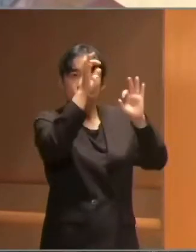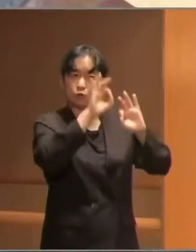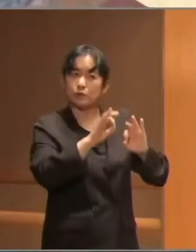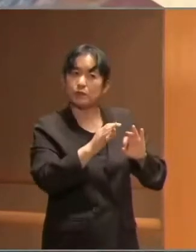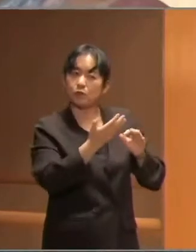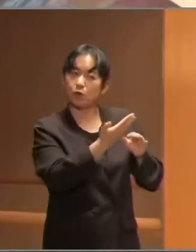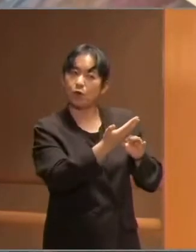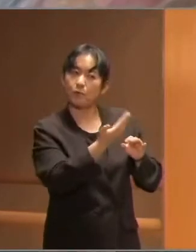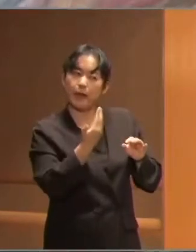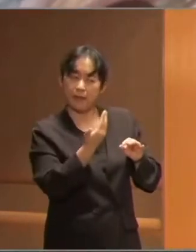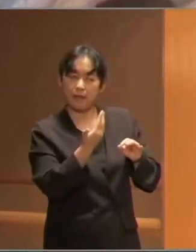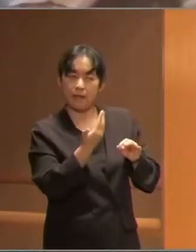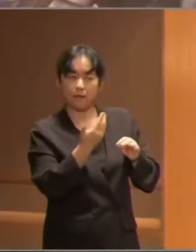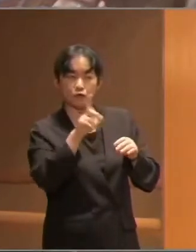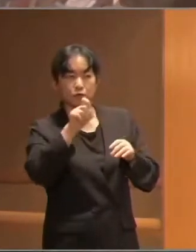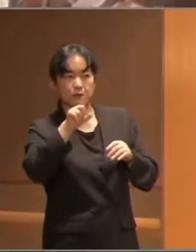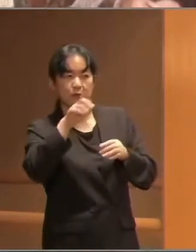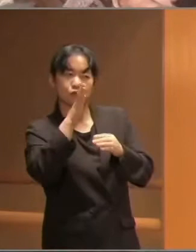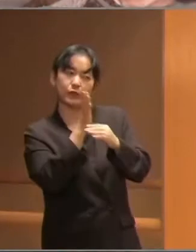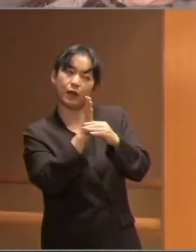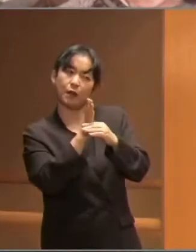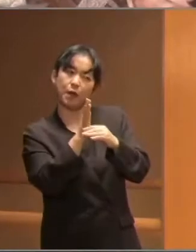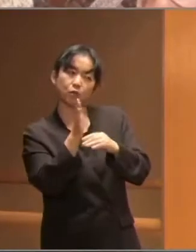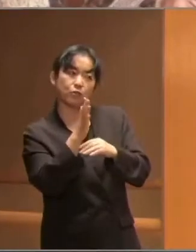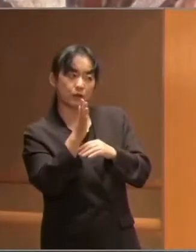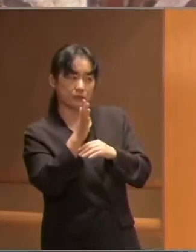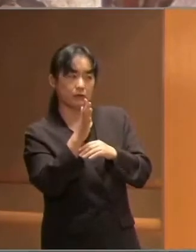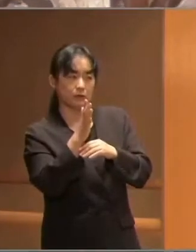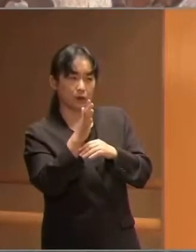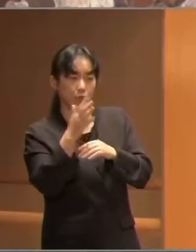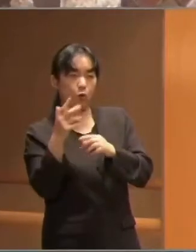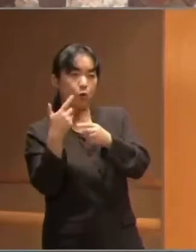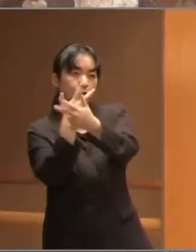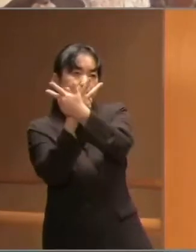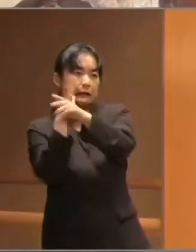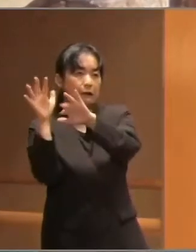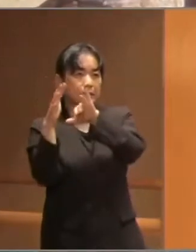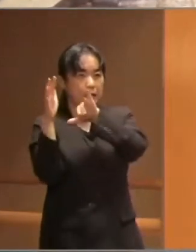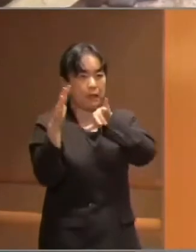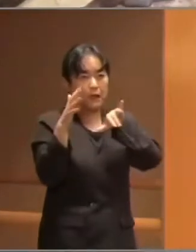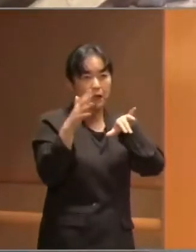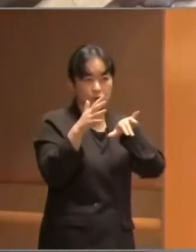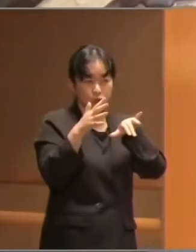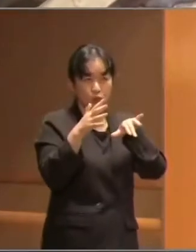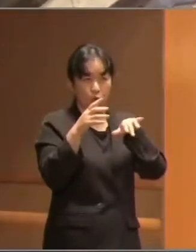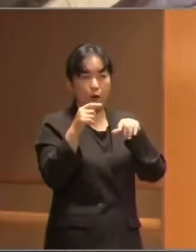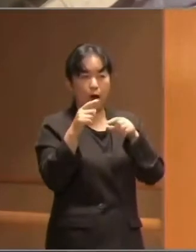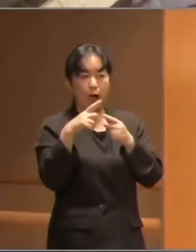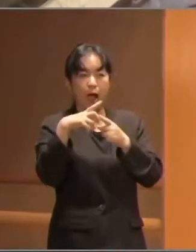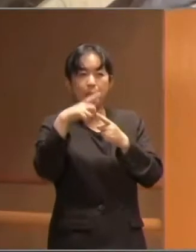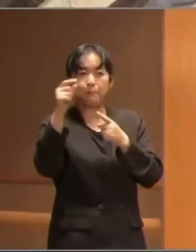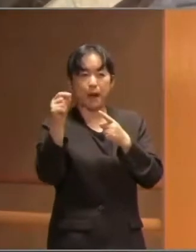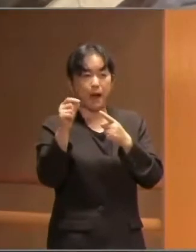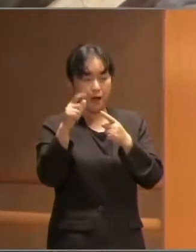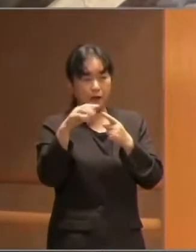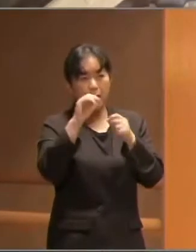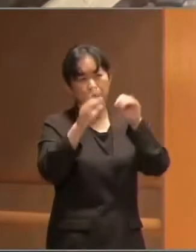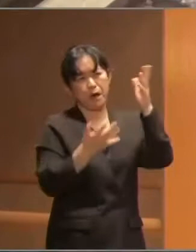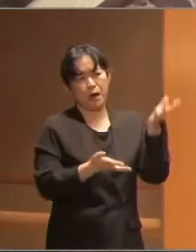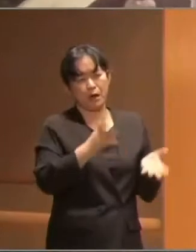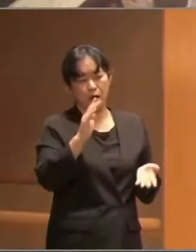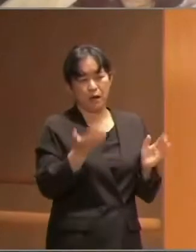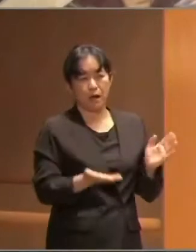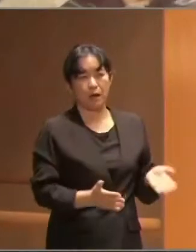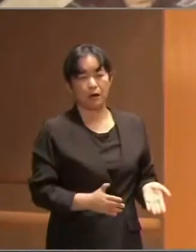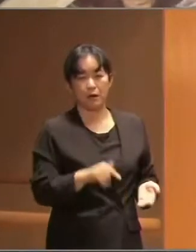before it snows in mid-October, November, the leaves will fall